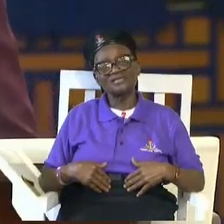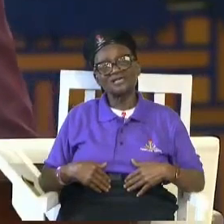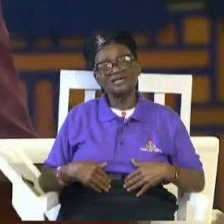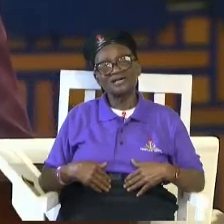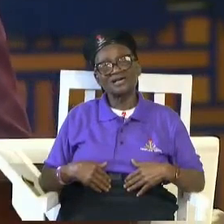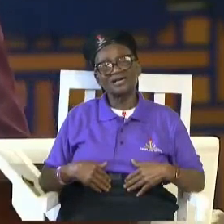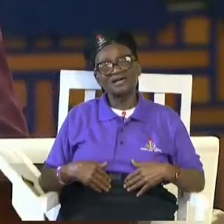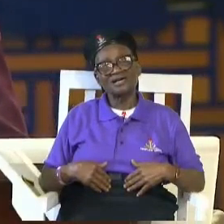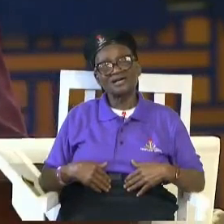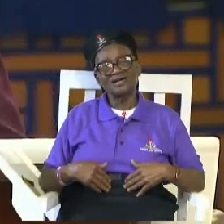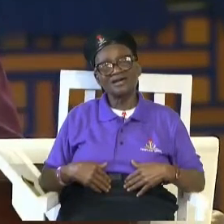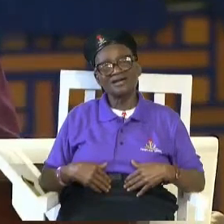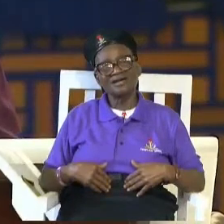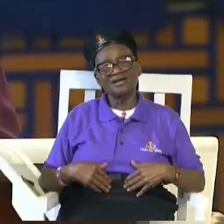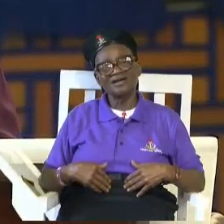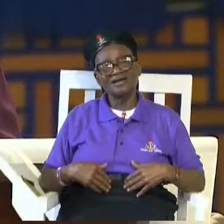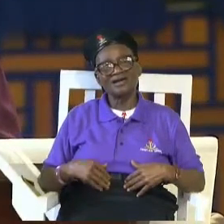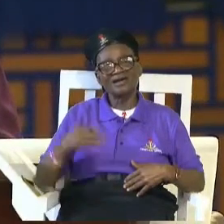focusing on you.